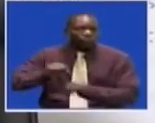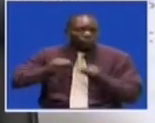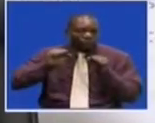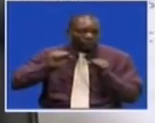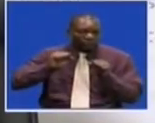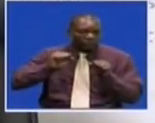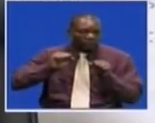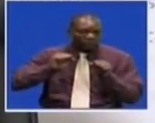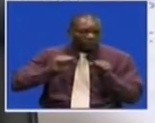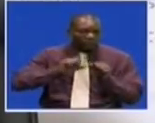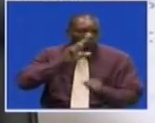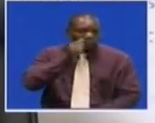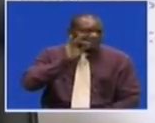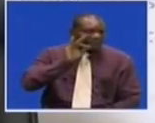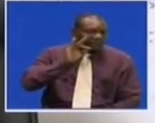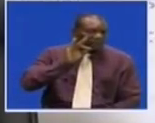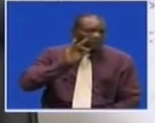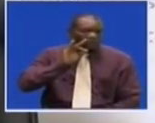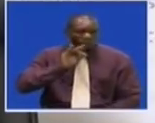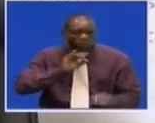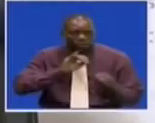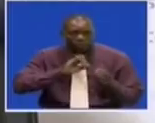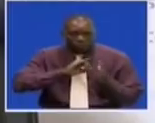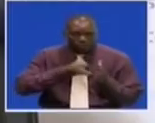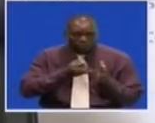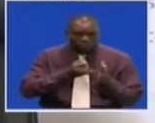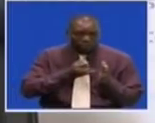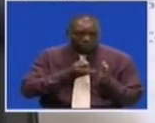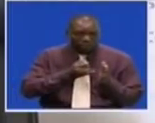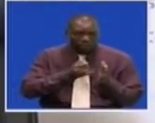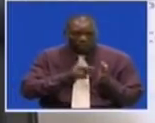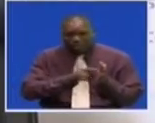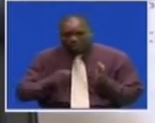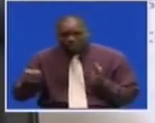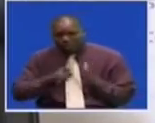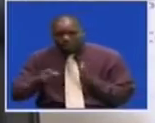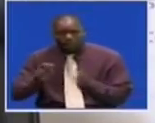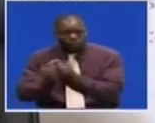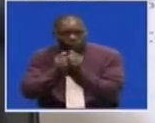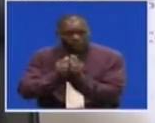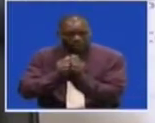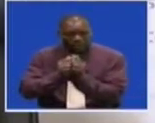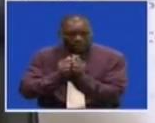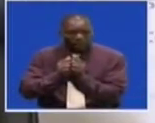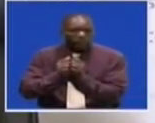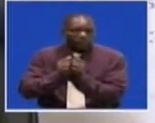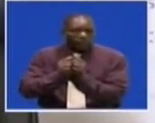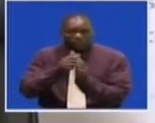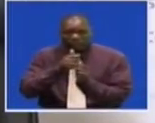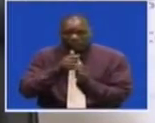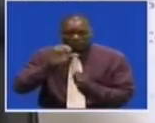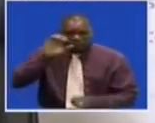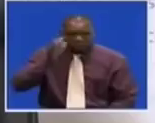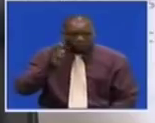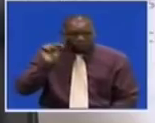and 31st January 2019, jointly and whilst acting together with James Chungu and other